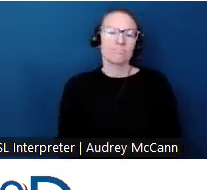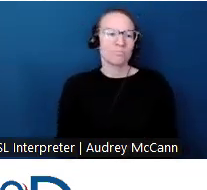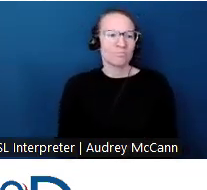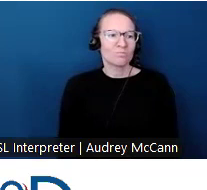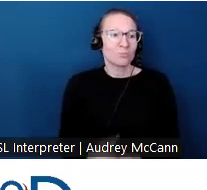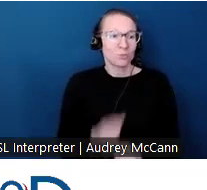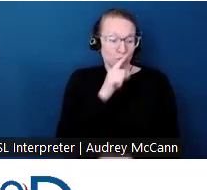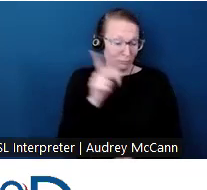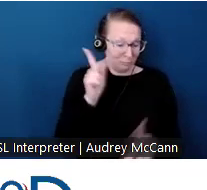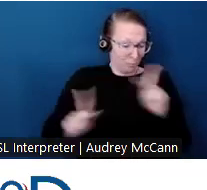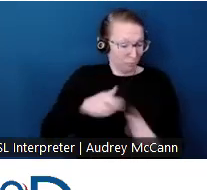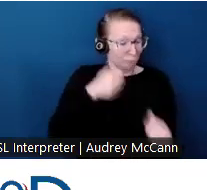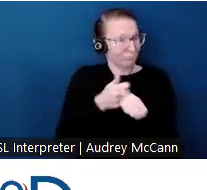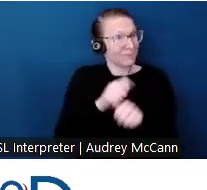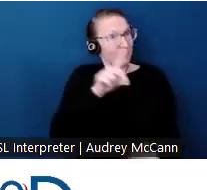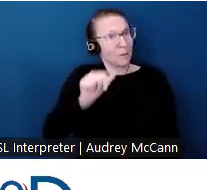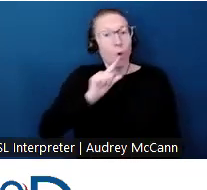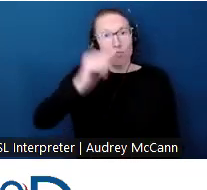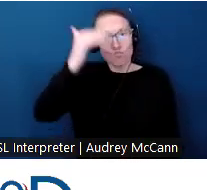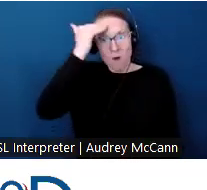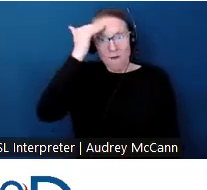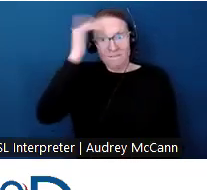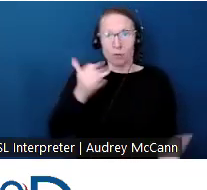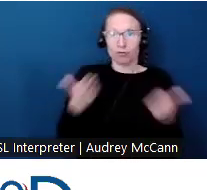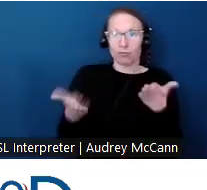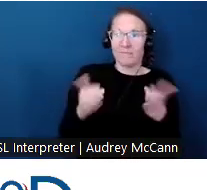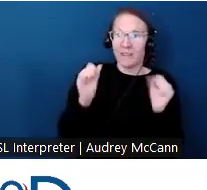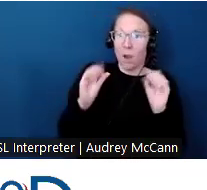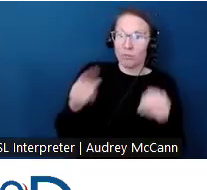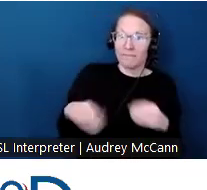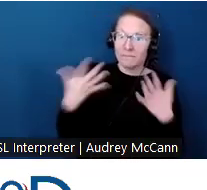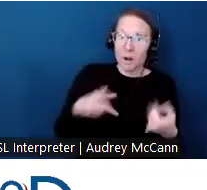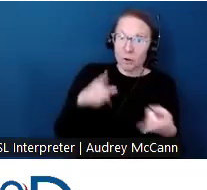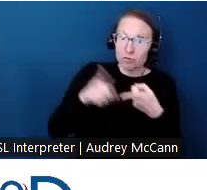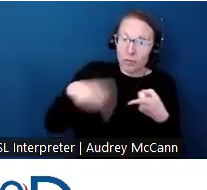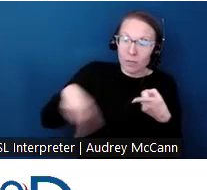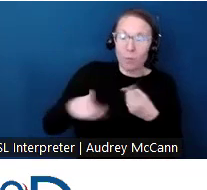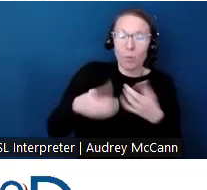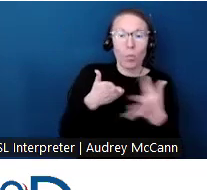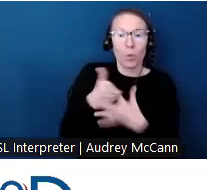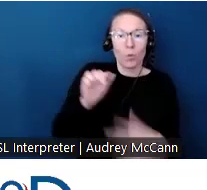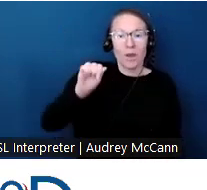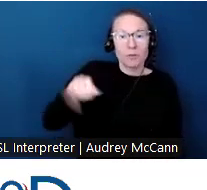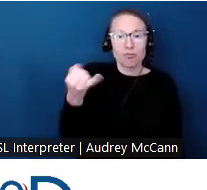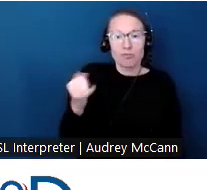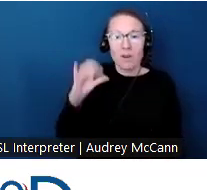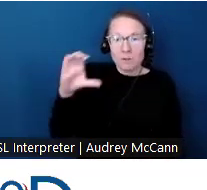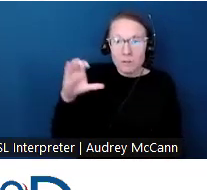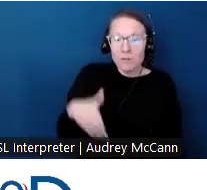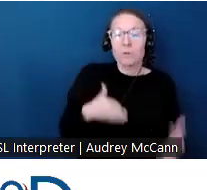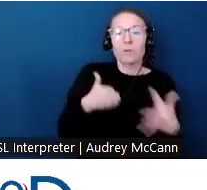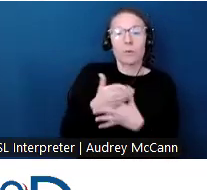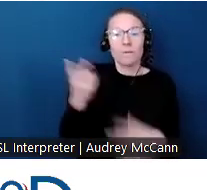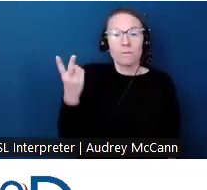have disabilities are aware of the services that can be provided to them, through the AJCs, through Voc